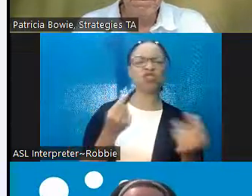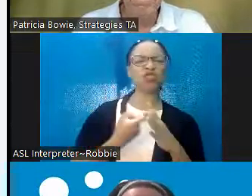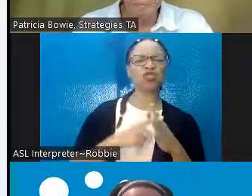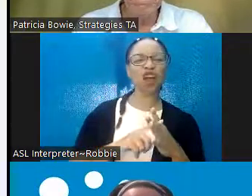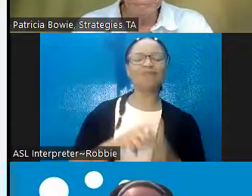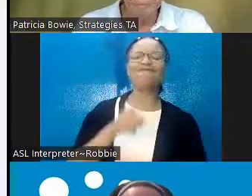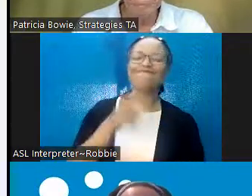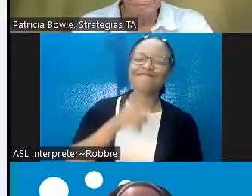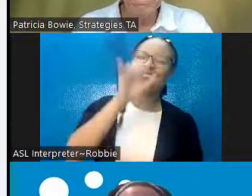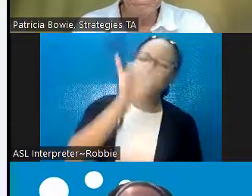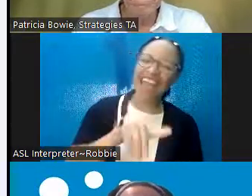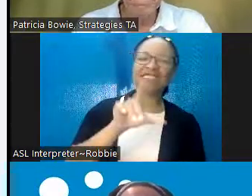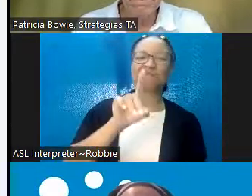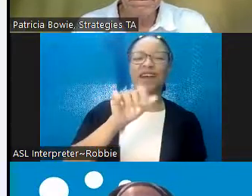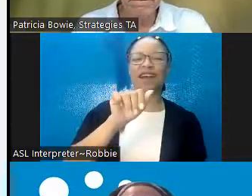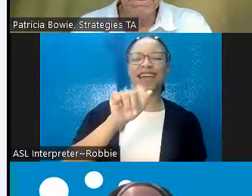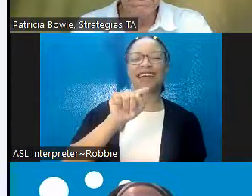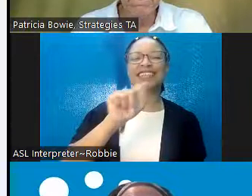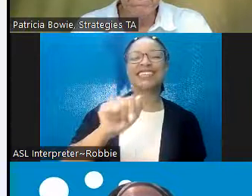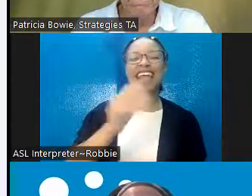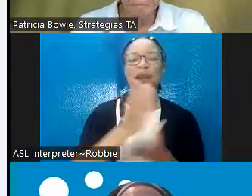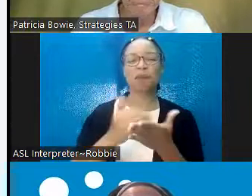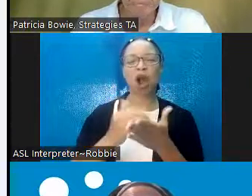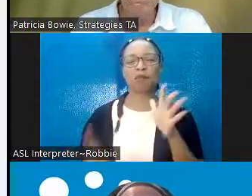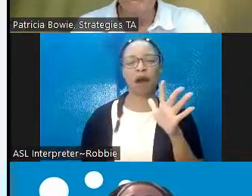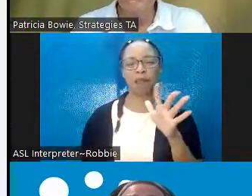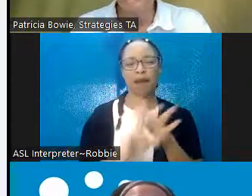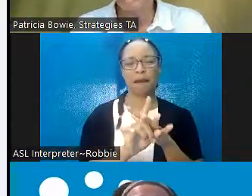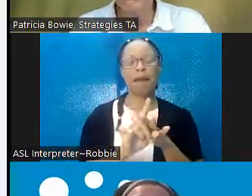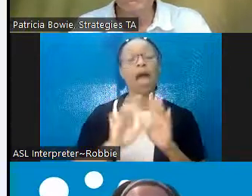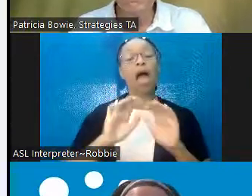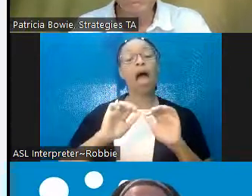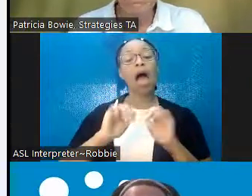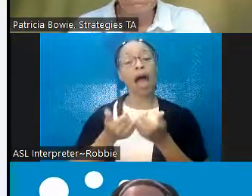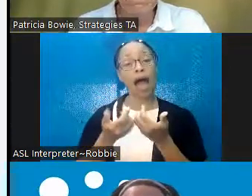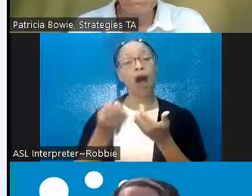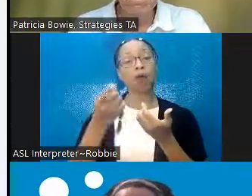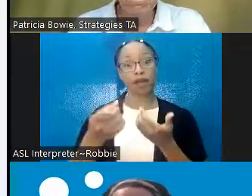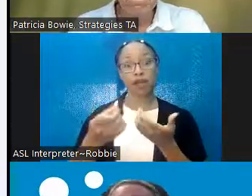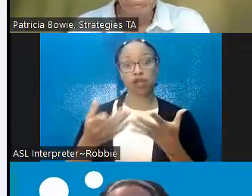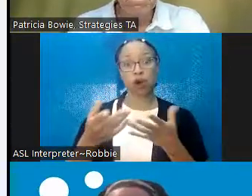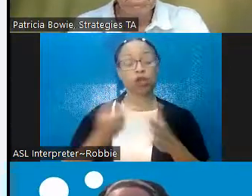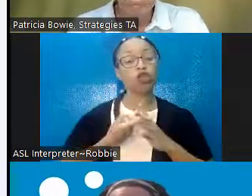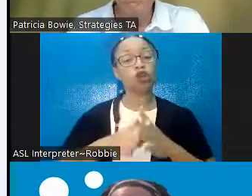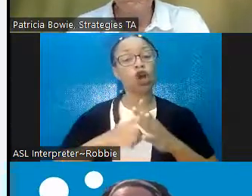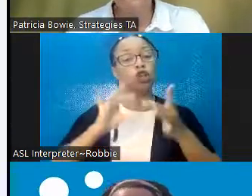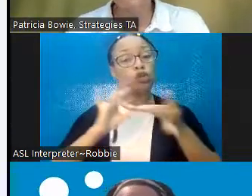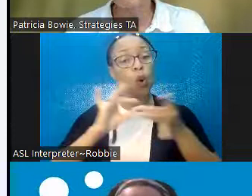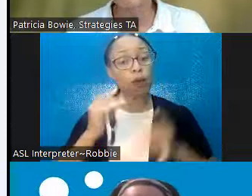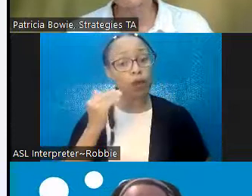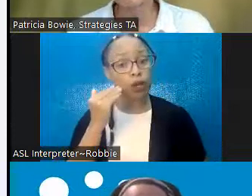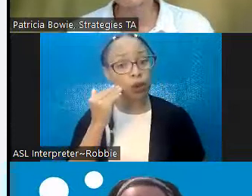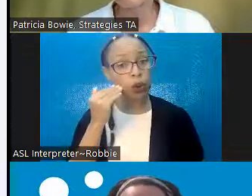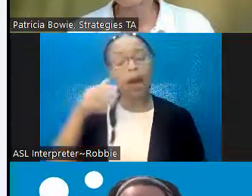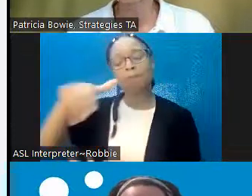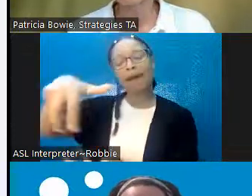data piece came up. How we had to substantiate the story that we already knew by collecting